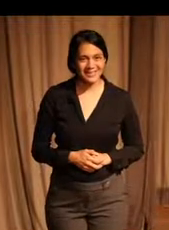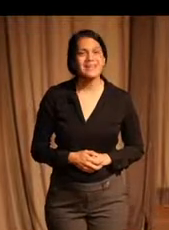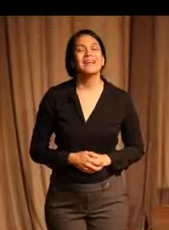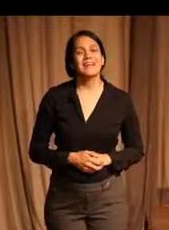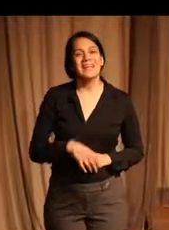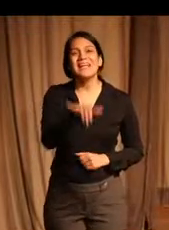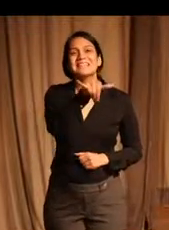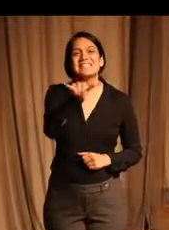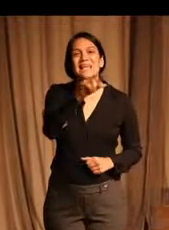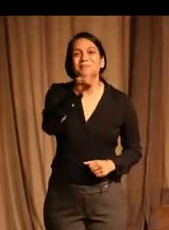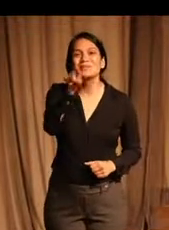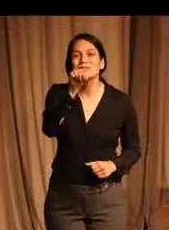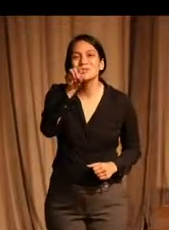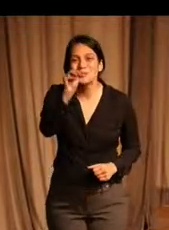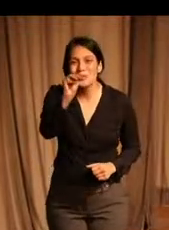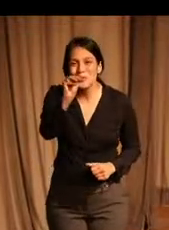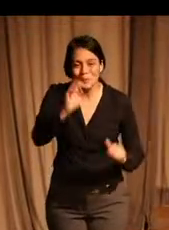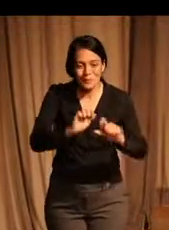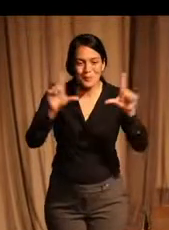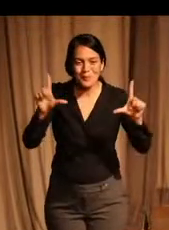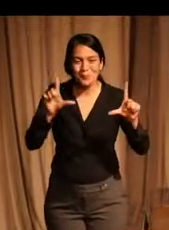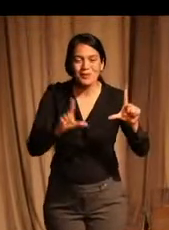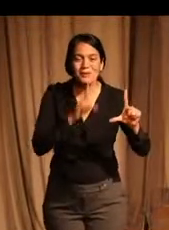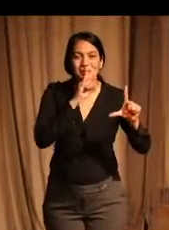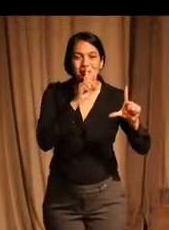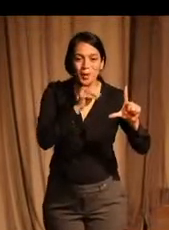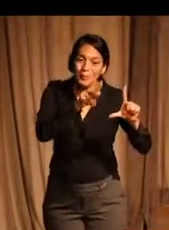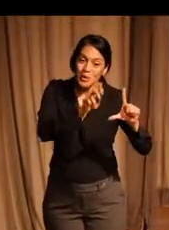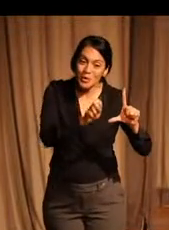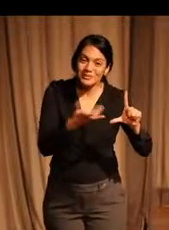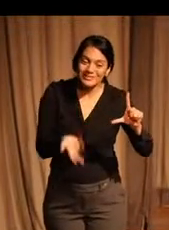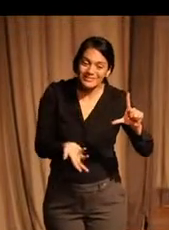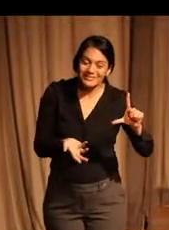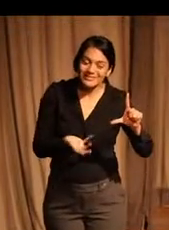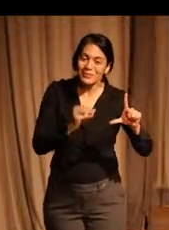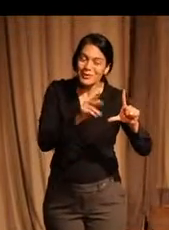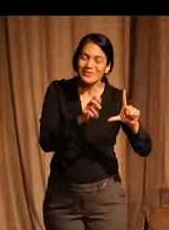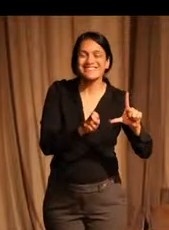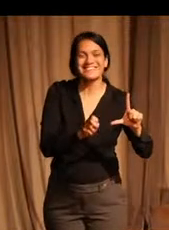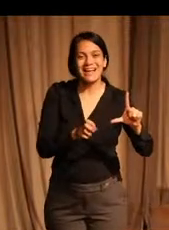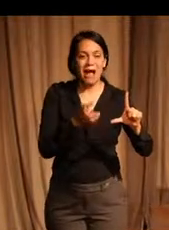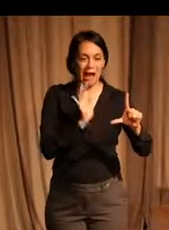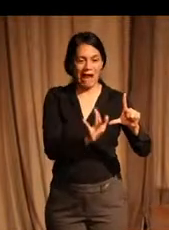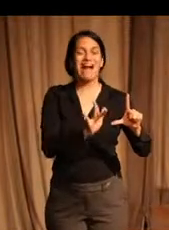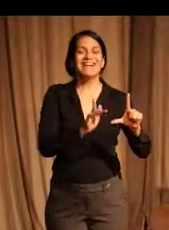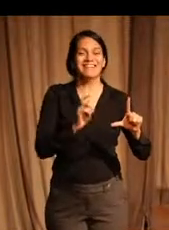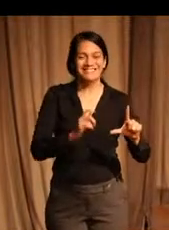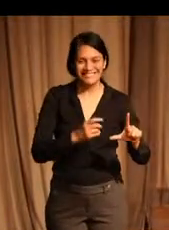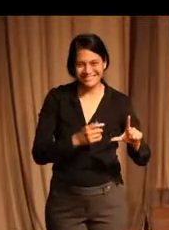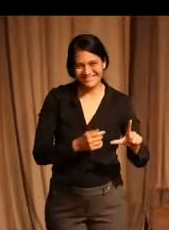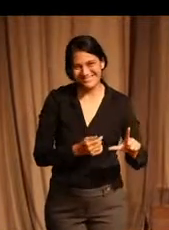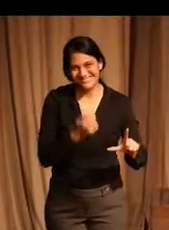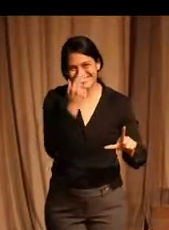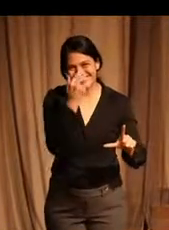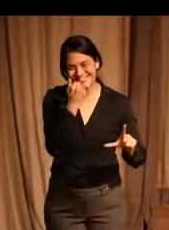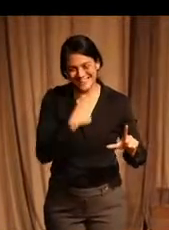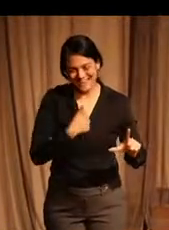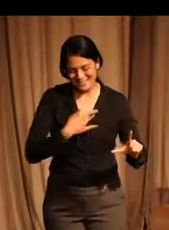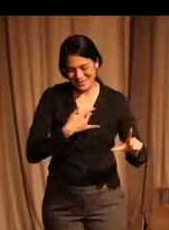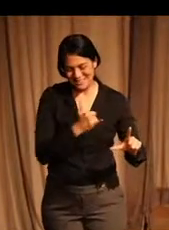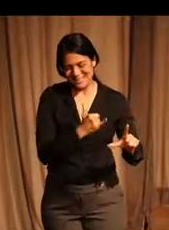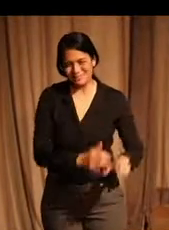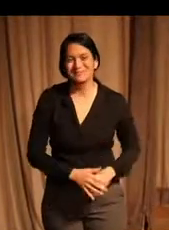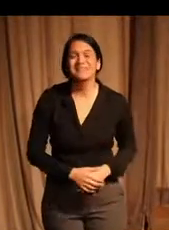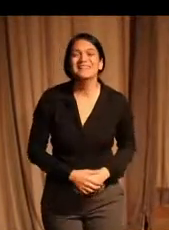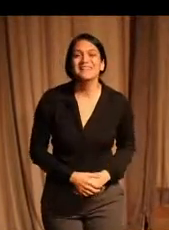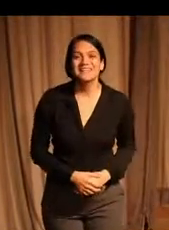call. You're on mute. I'm left with, after seeing the films, I'm